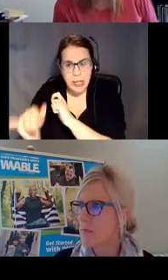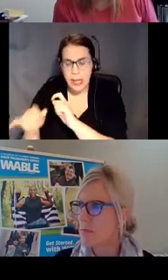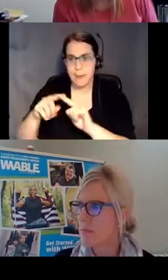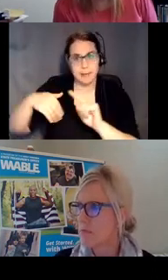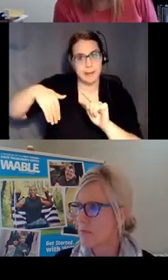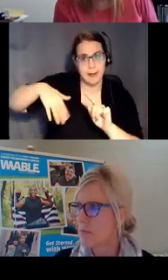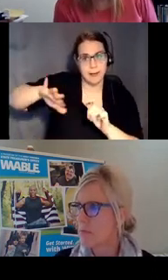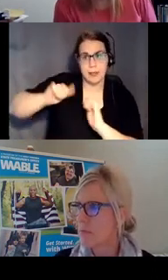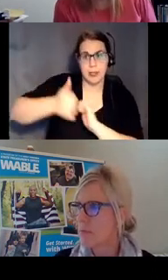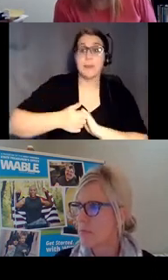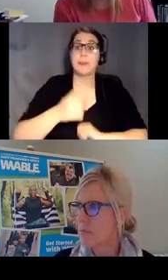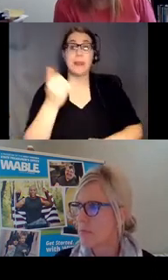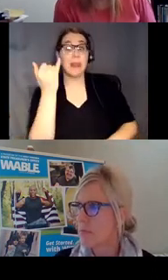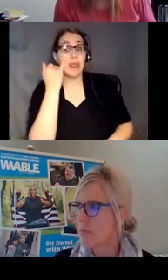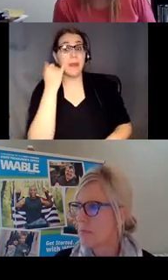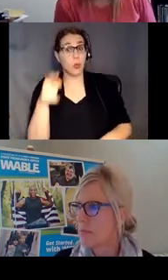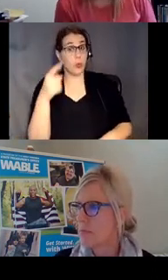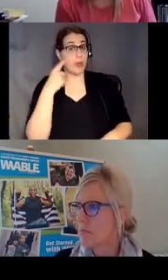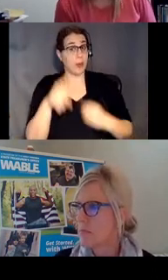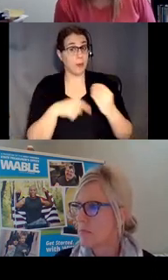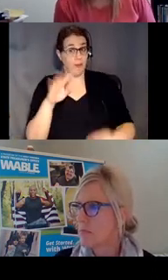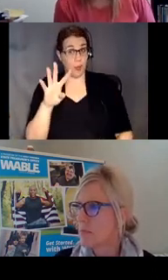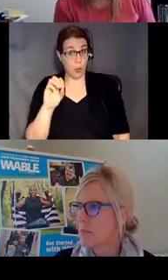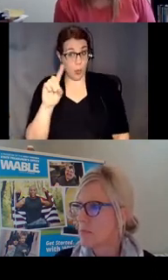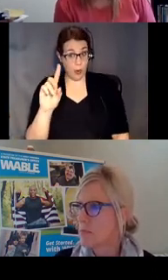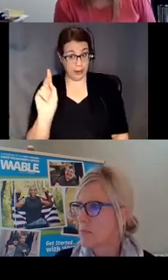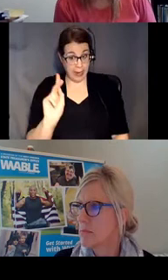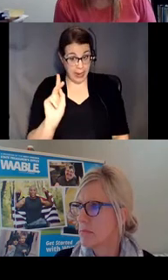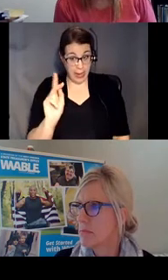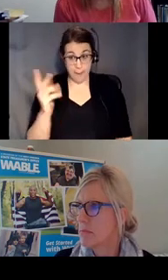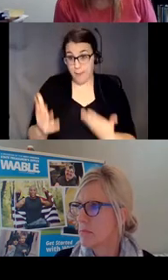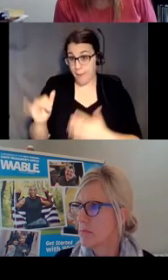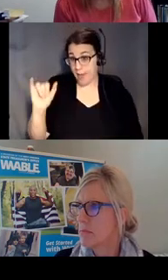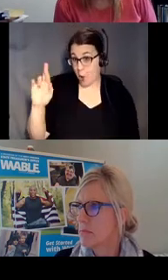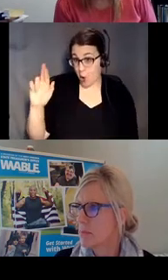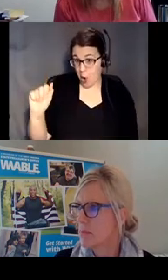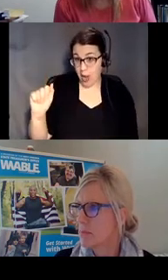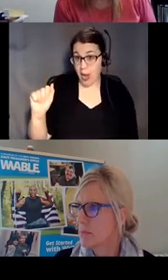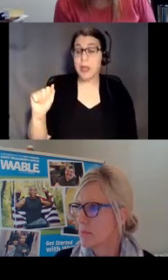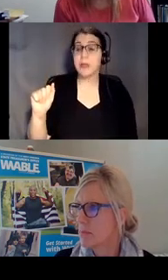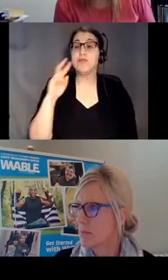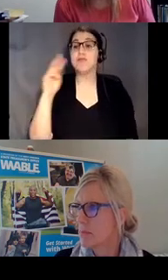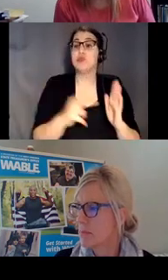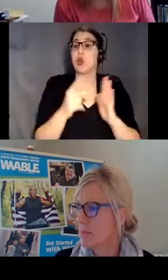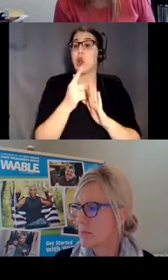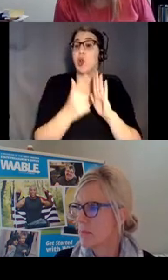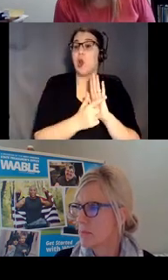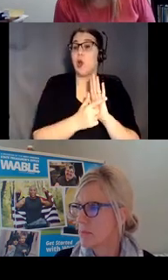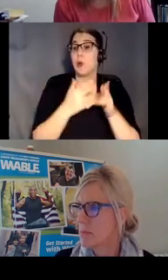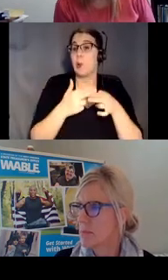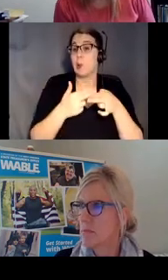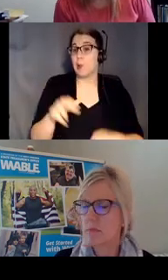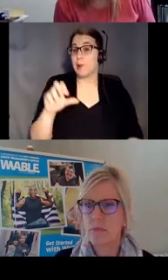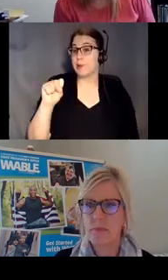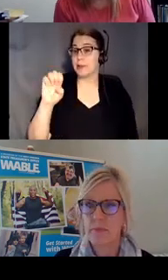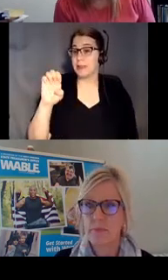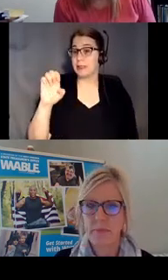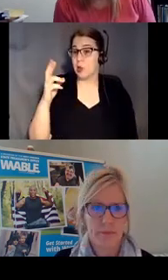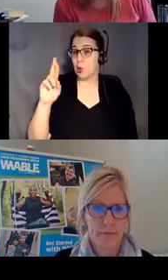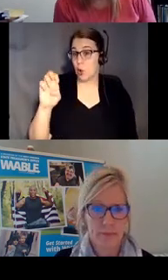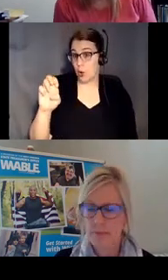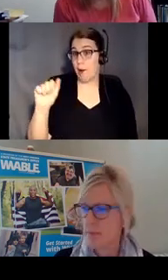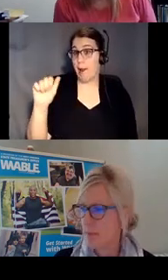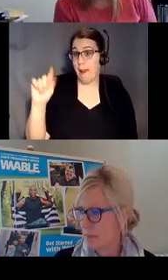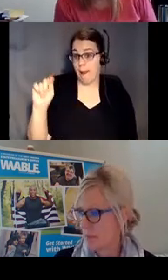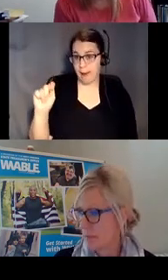at a 401k or an IRA, you're going to look at the Secure Act, which came into effect in 2020, and that's